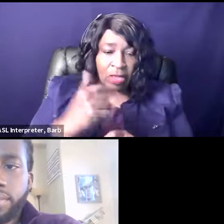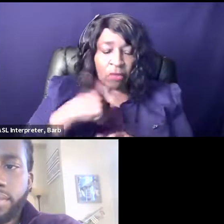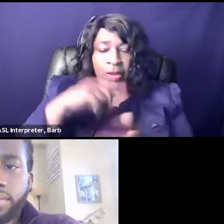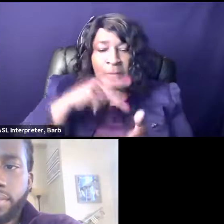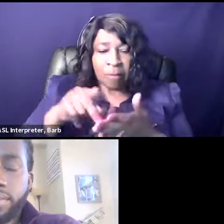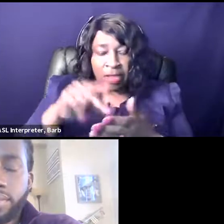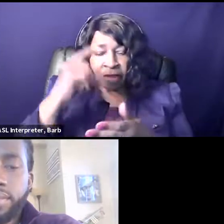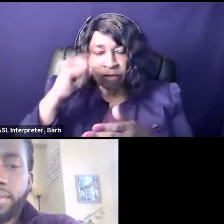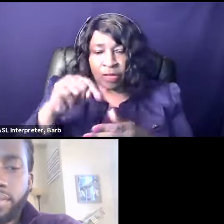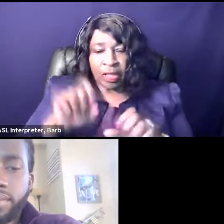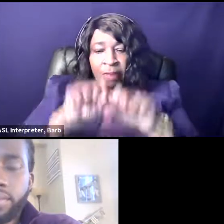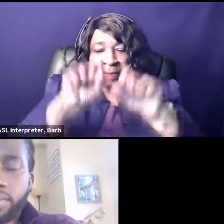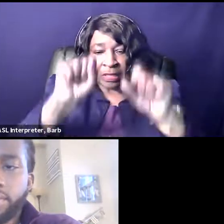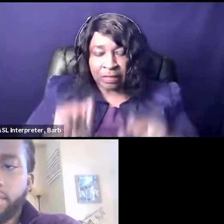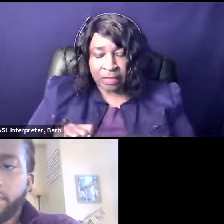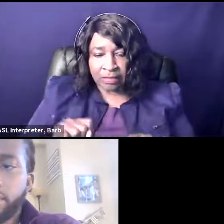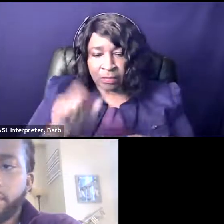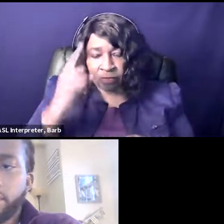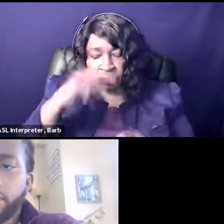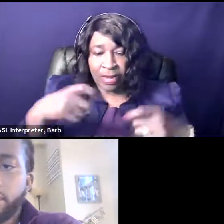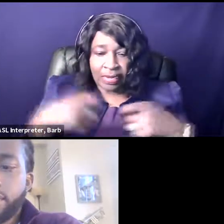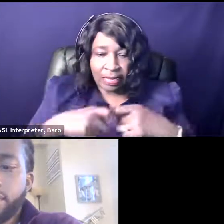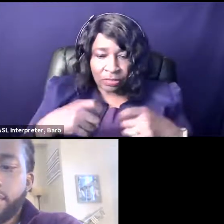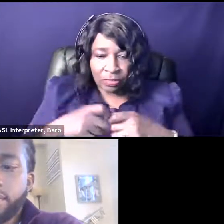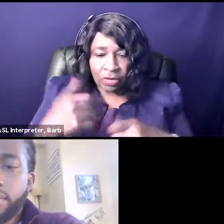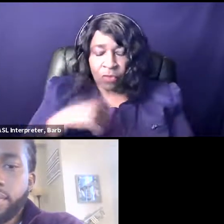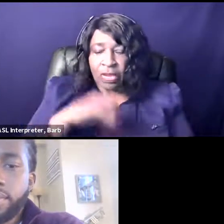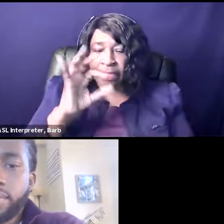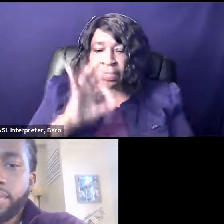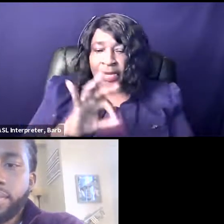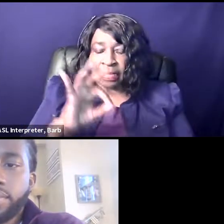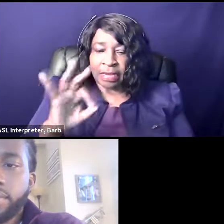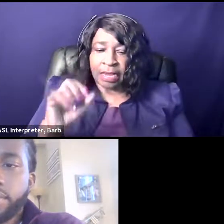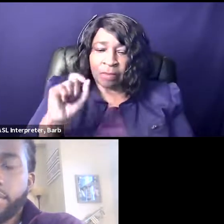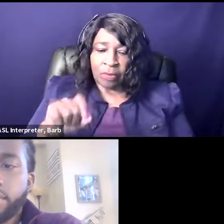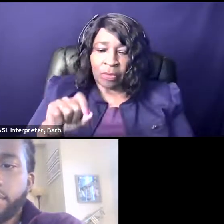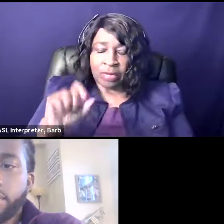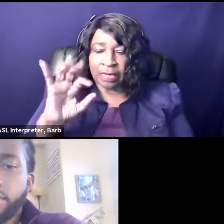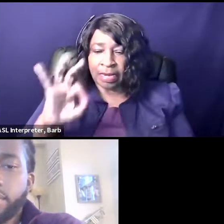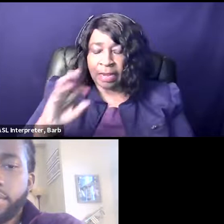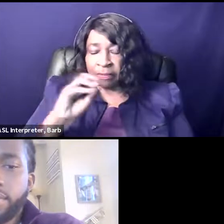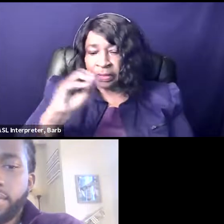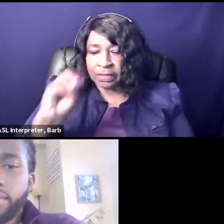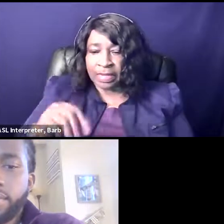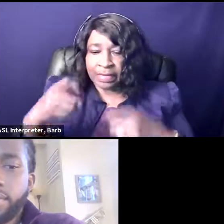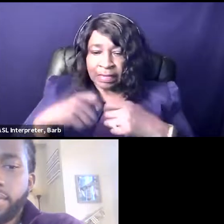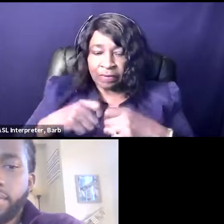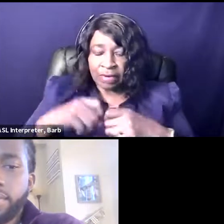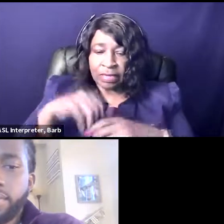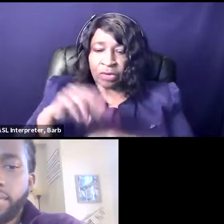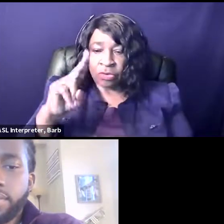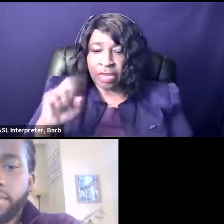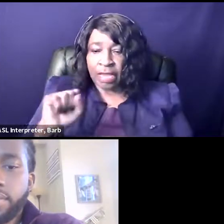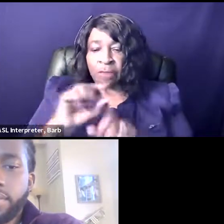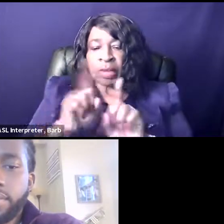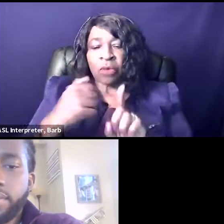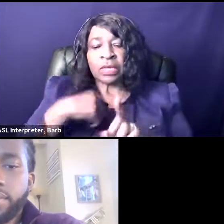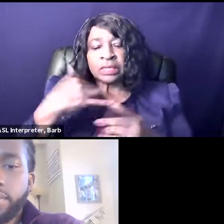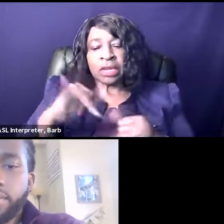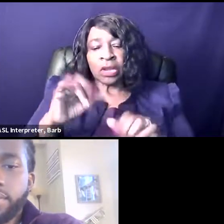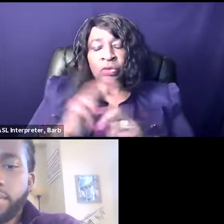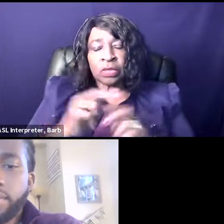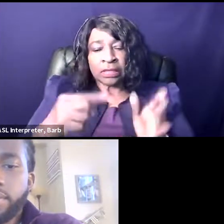electricity. We're 99.9% electrified in the United States, but we're still using that model of the